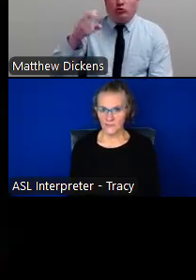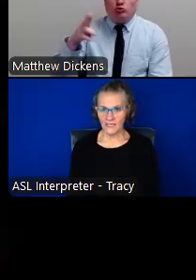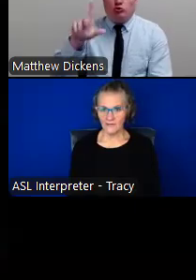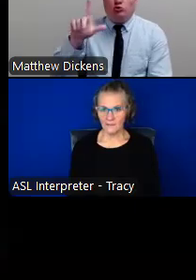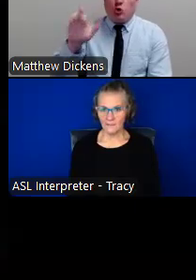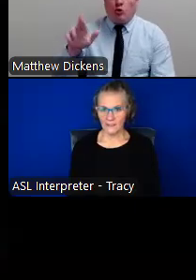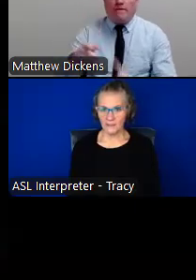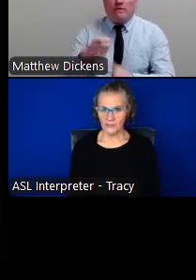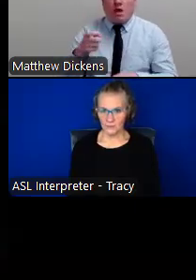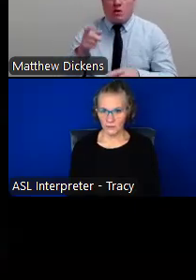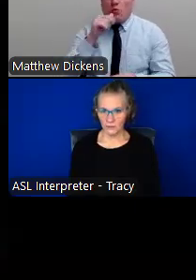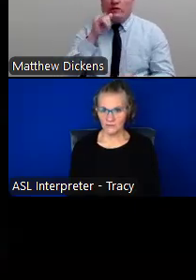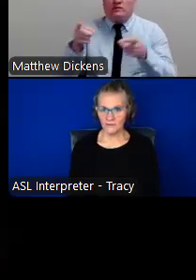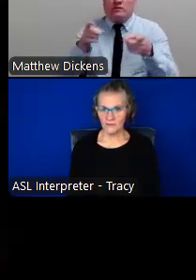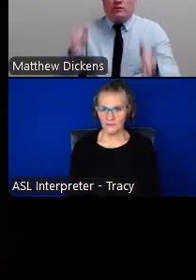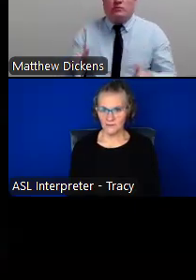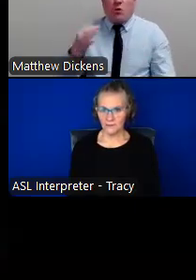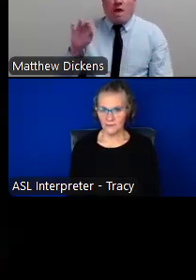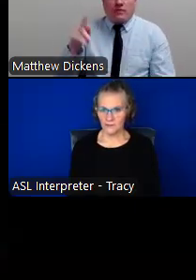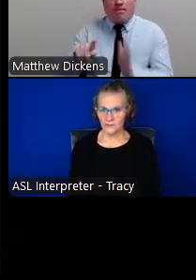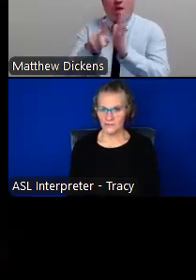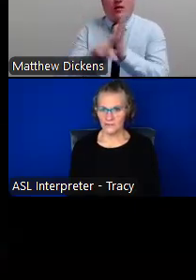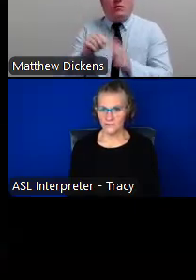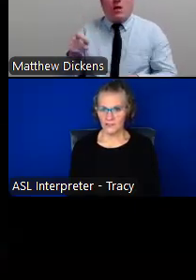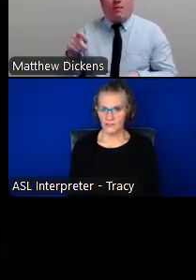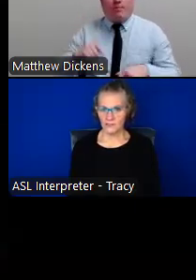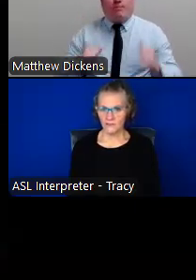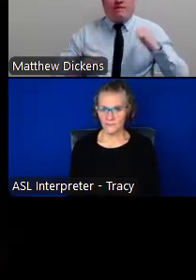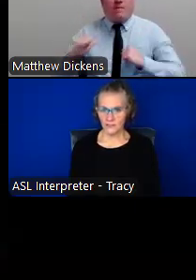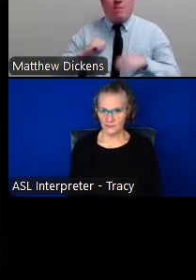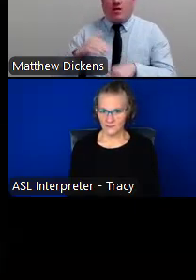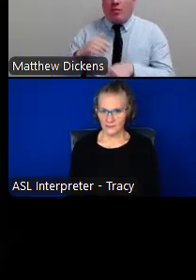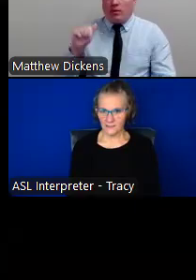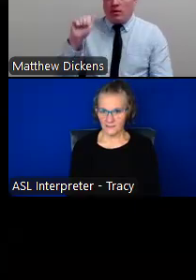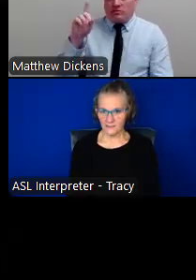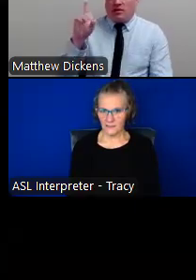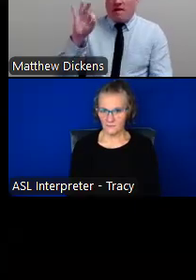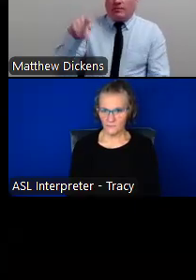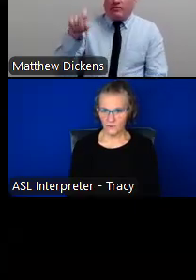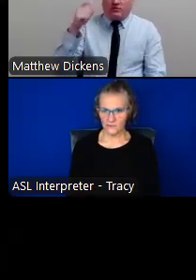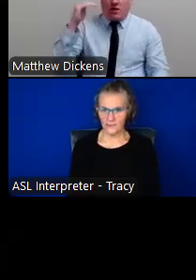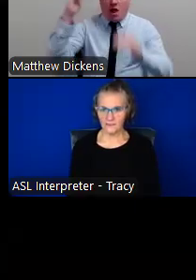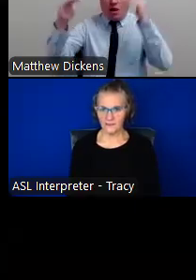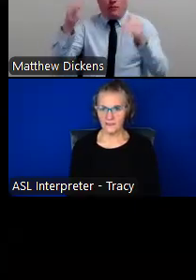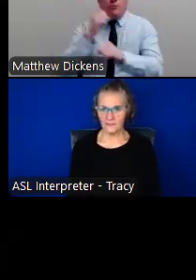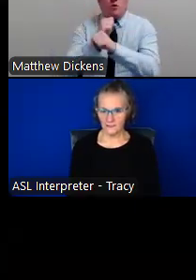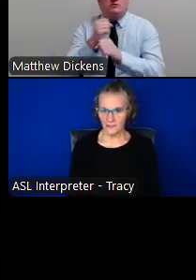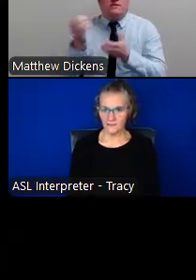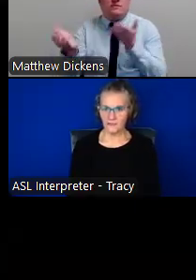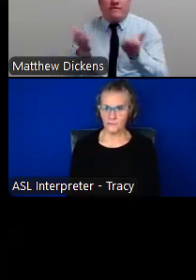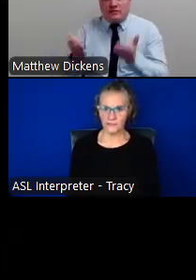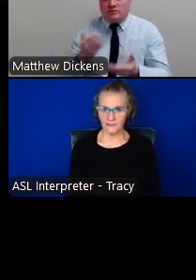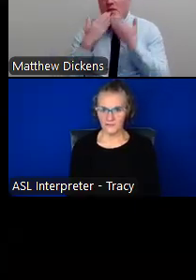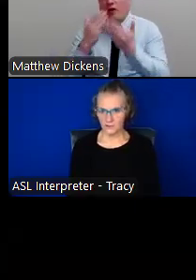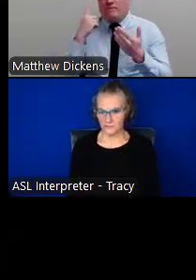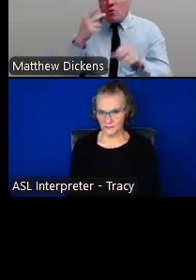Today, we have Amanda Schuler, who is the Director of Policy and Performance at the